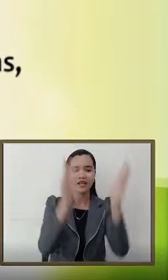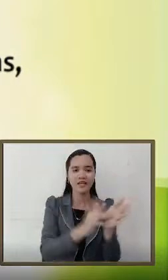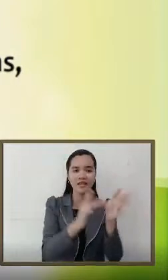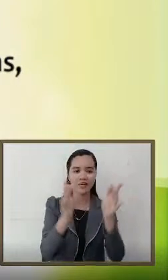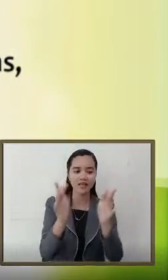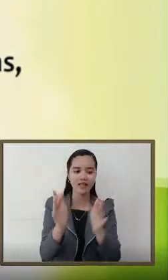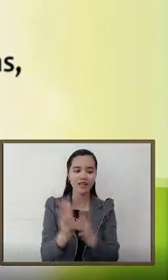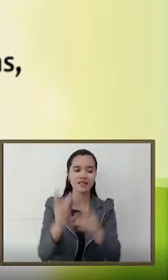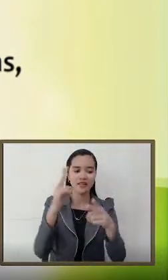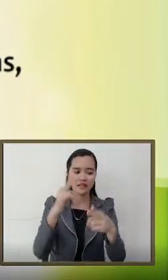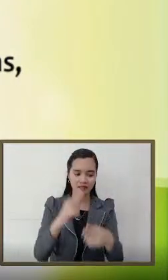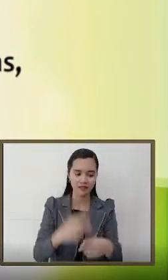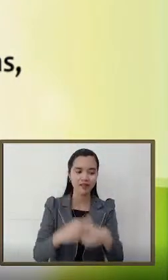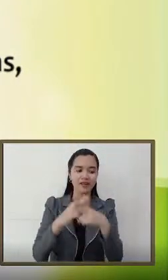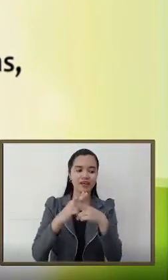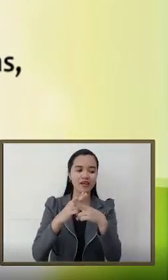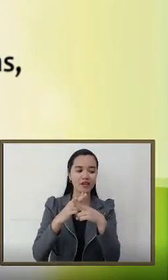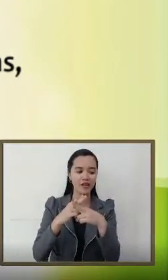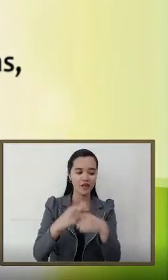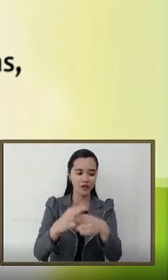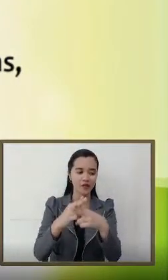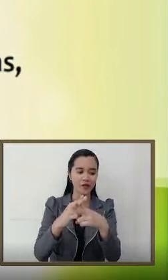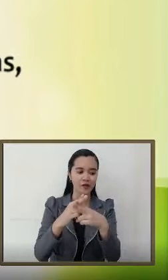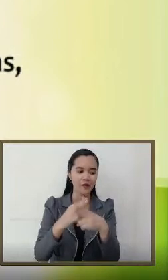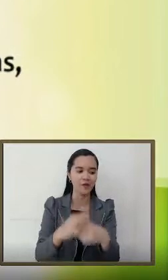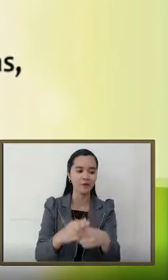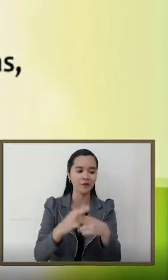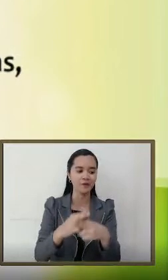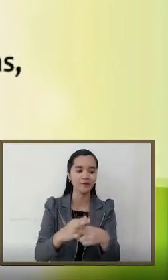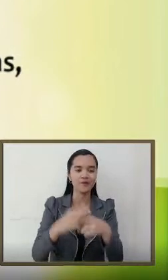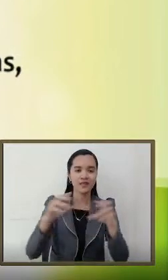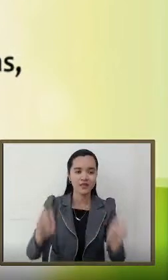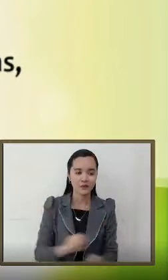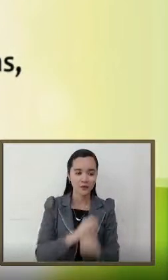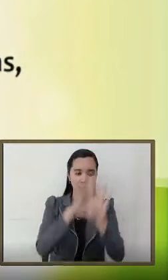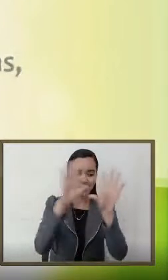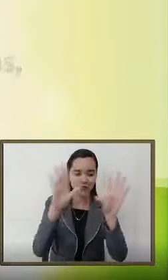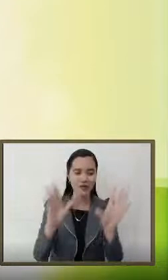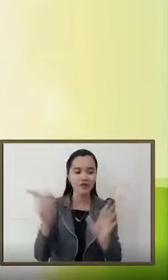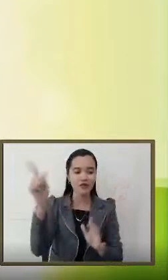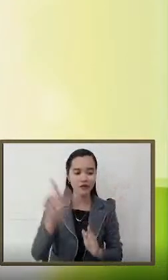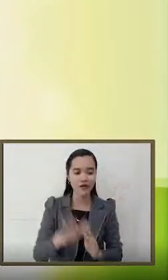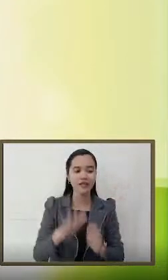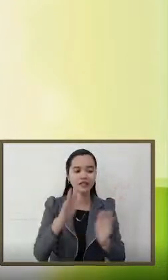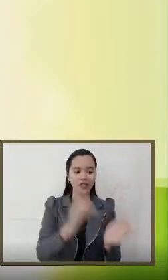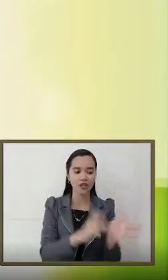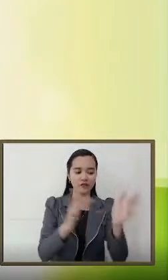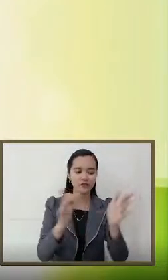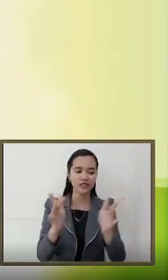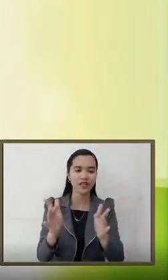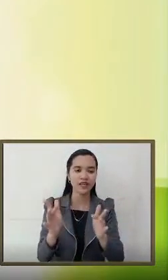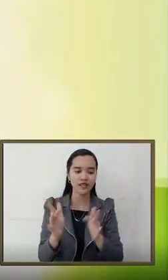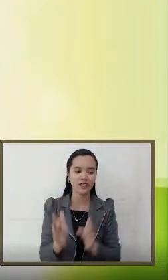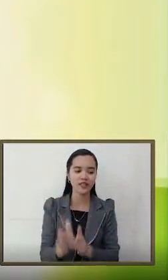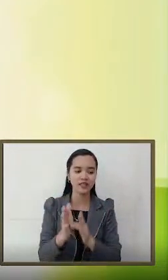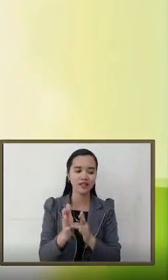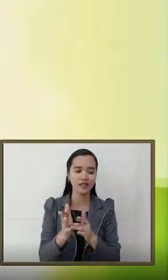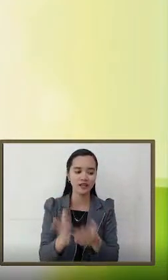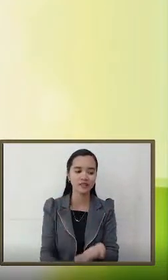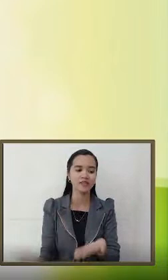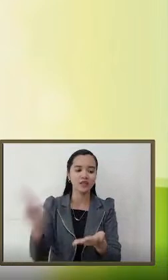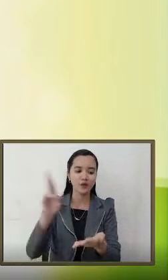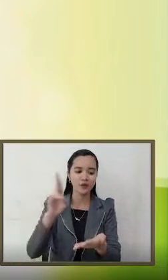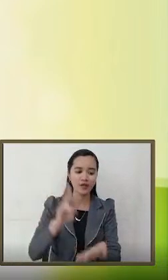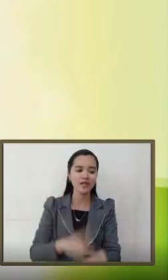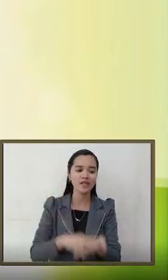Praise his name. On the last stanza, sing it. Wonderful grace of